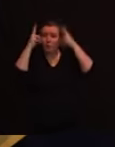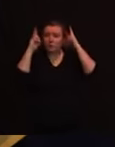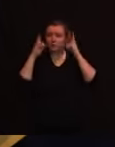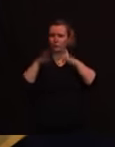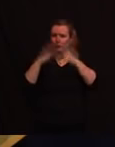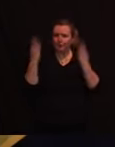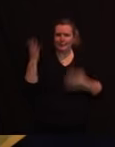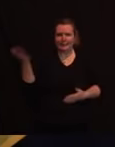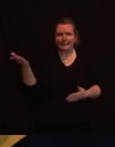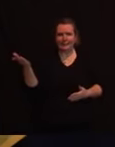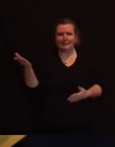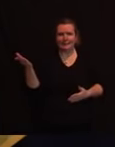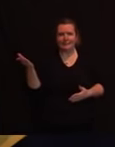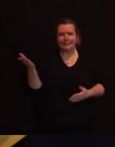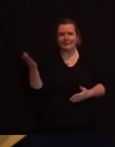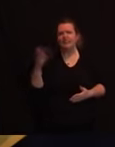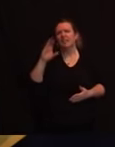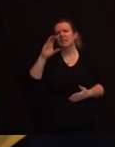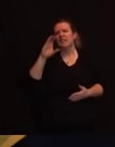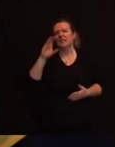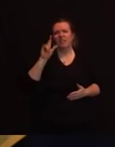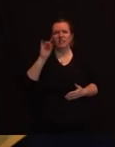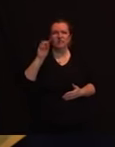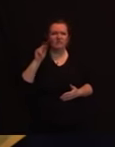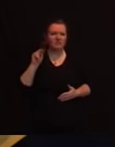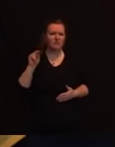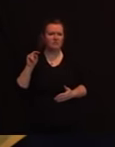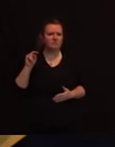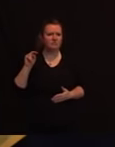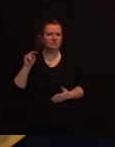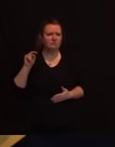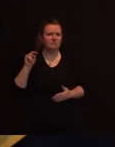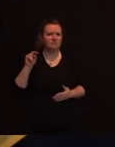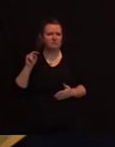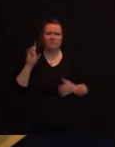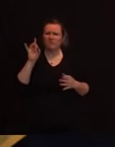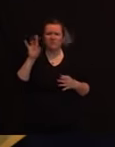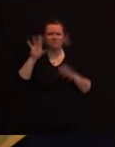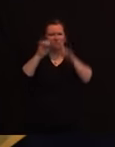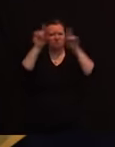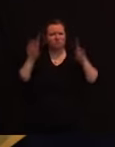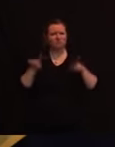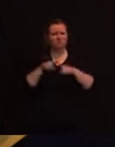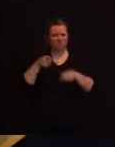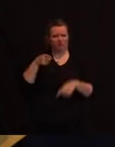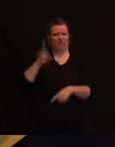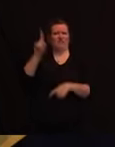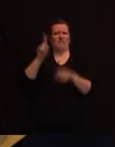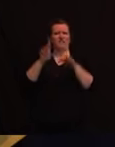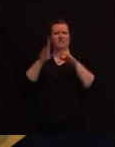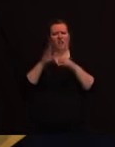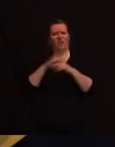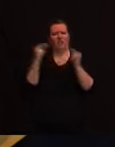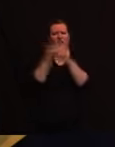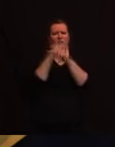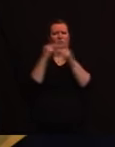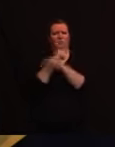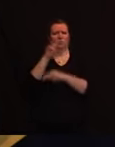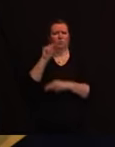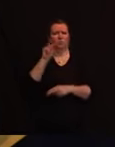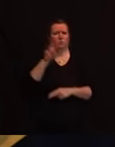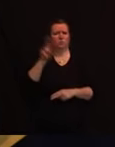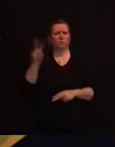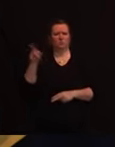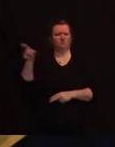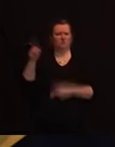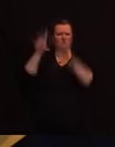for having offensive signs and using obscene gestures on Route 22. In Union City, a large gathering was broken up